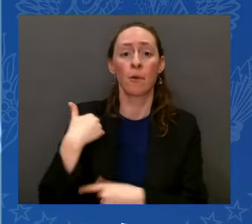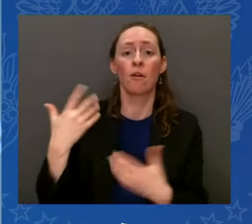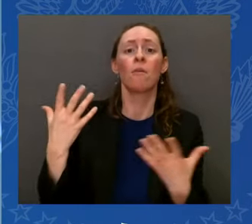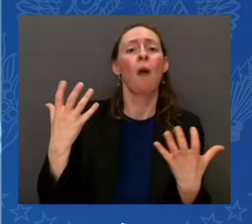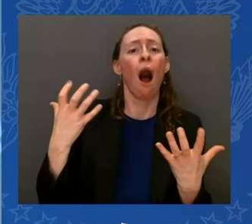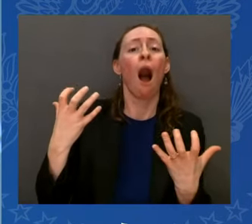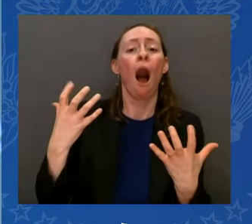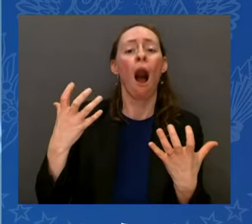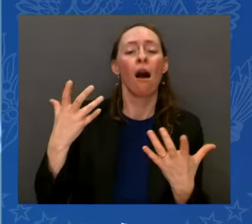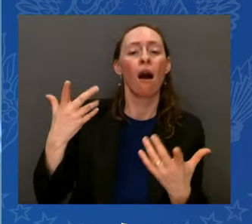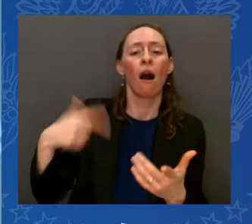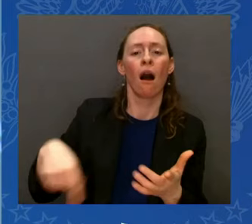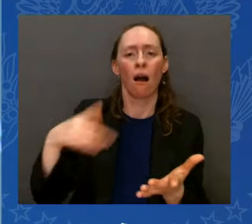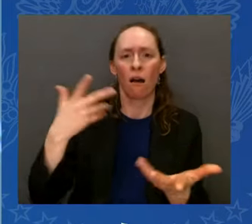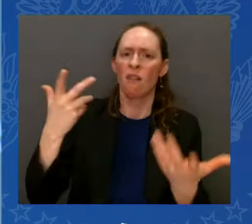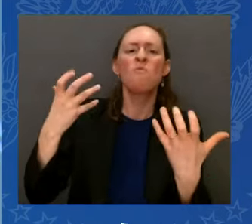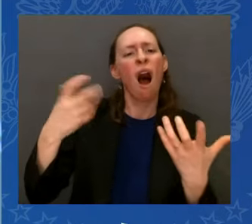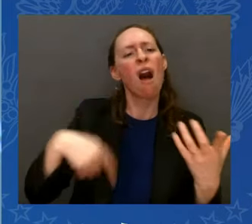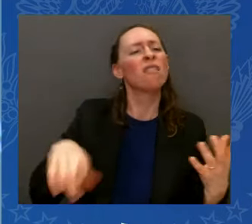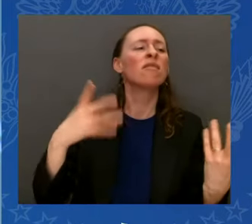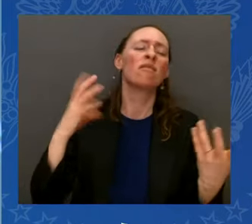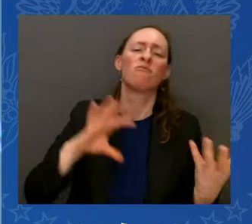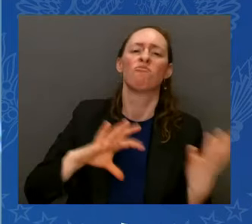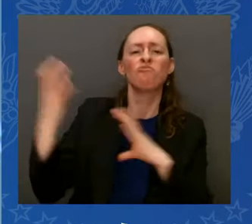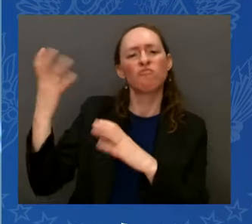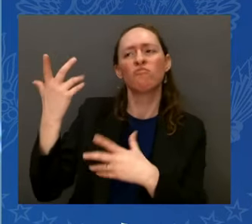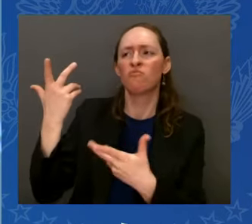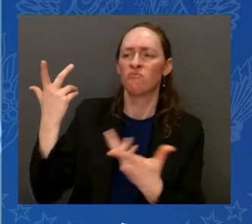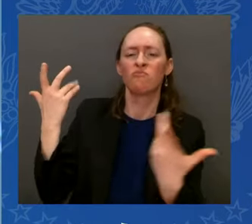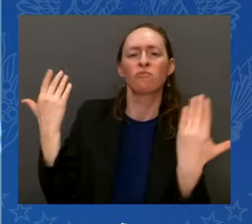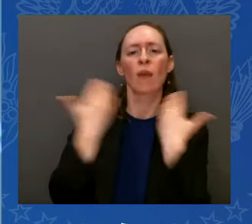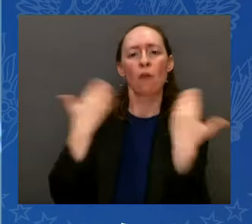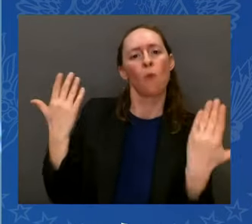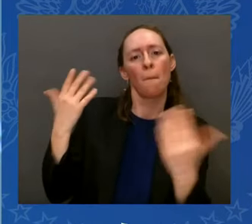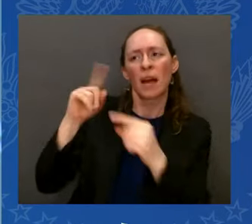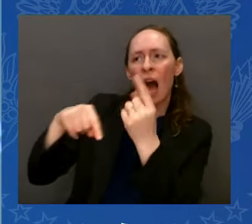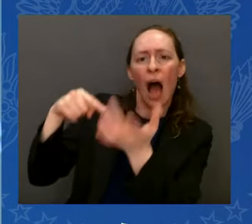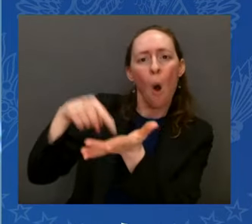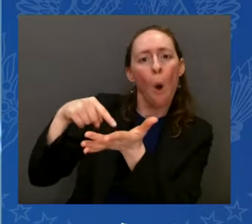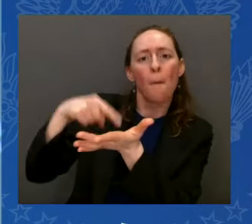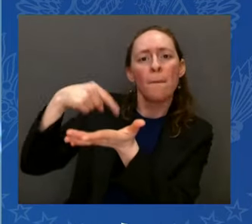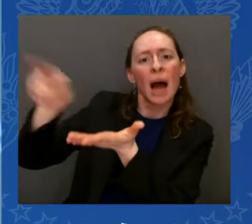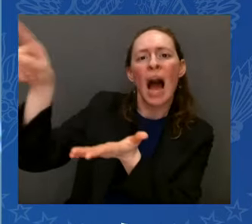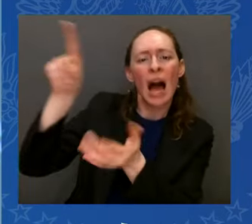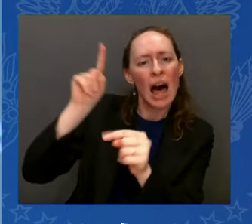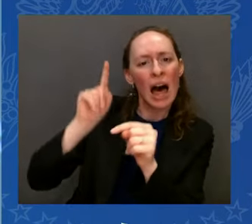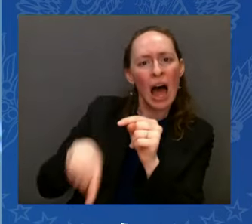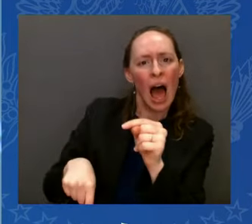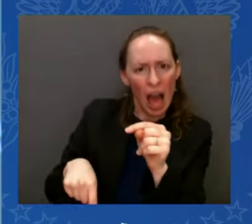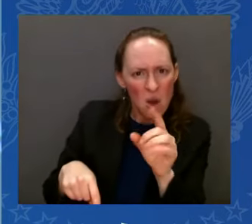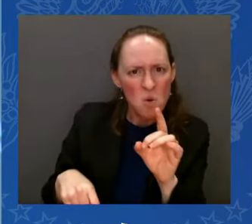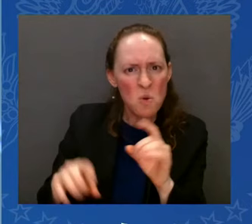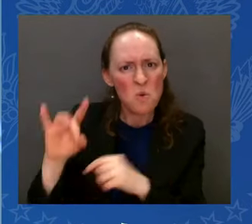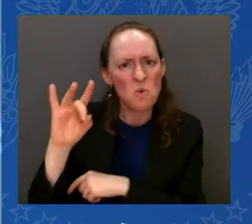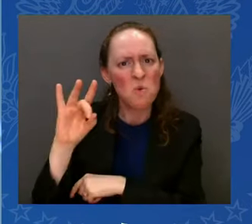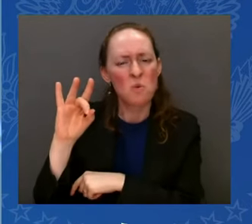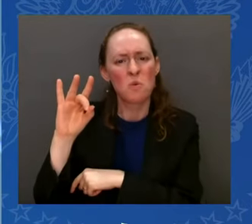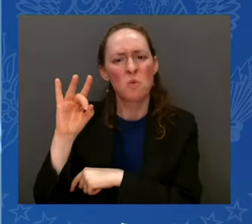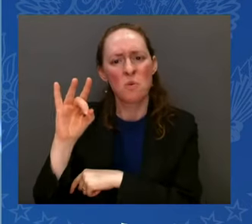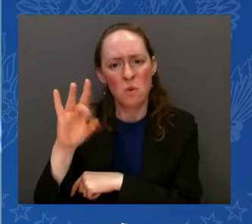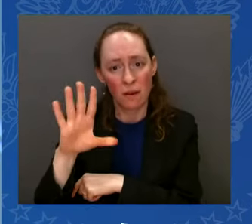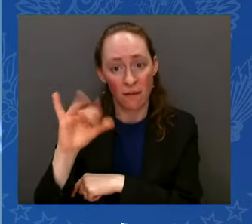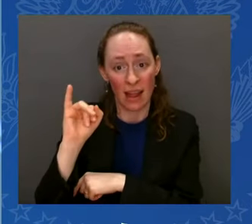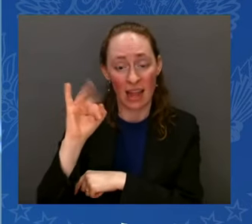fact, even coming close to default will raise borrowing costs, make it harder to finance key projects in your